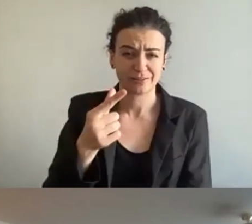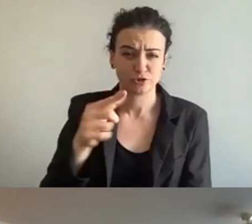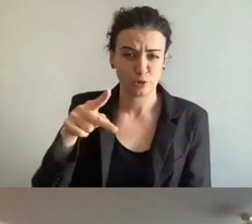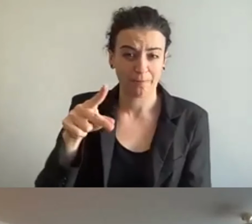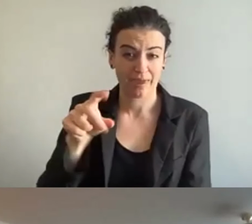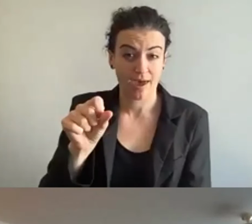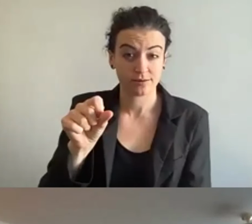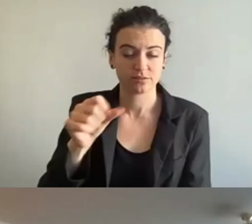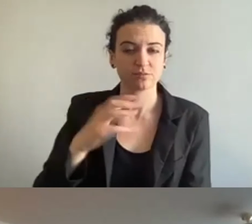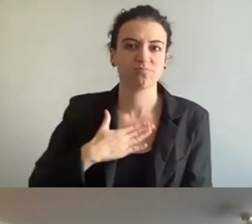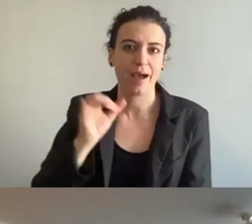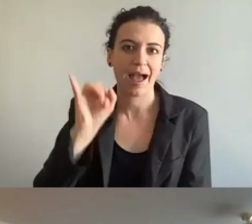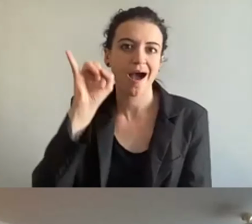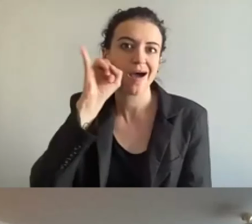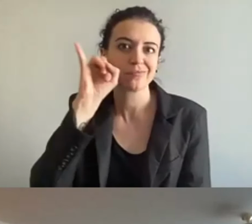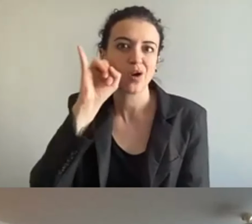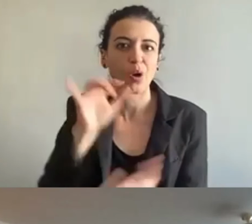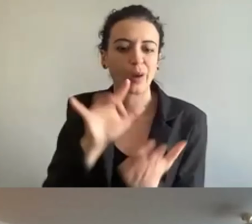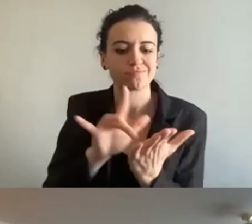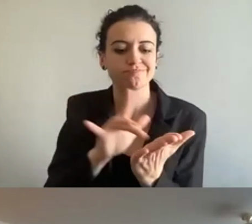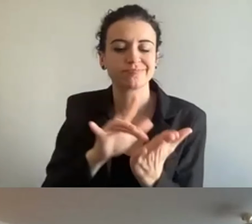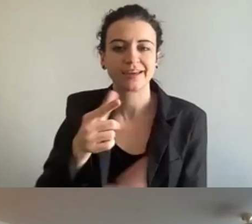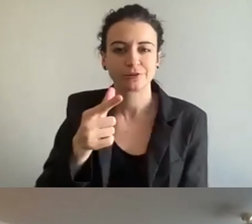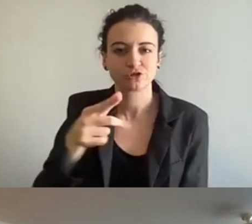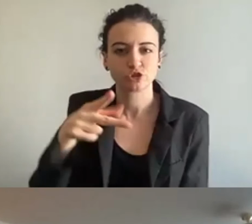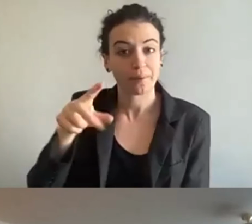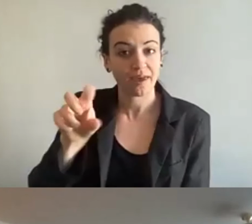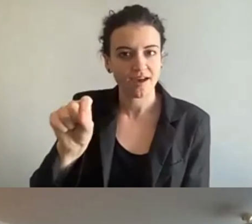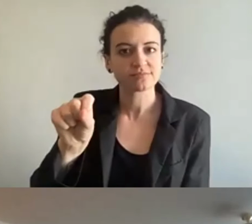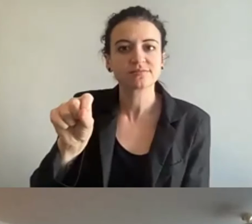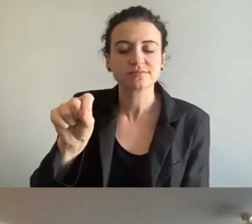iPhone or other app that would